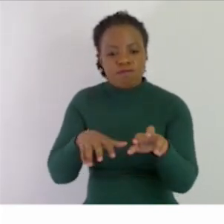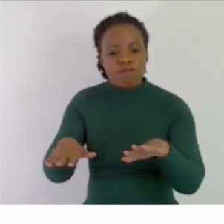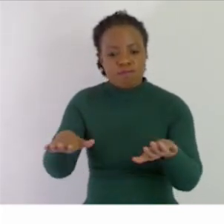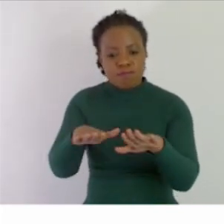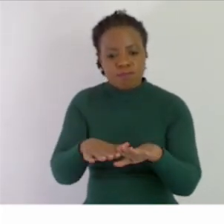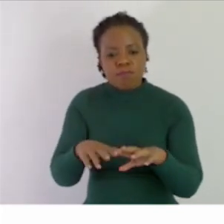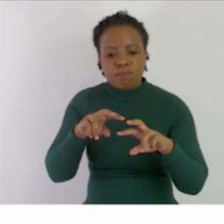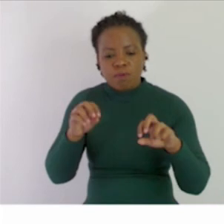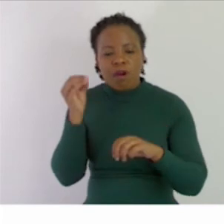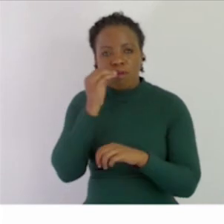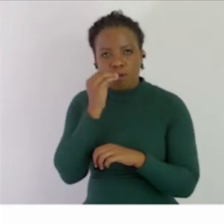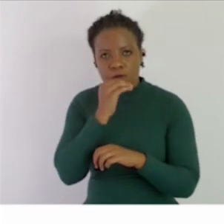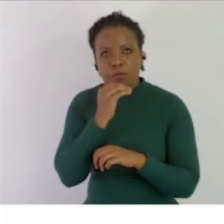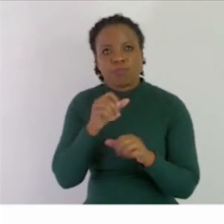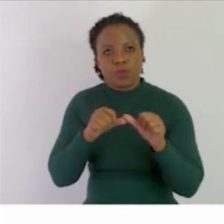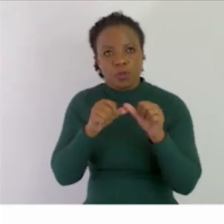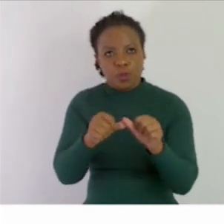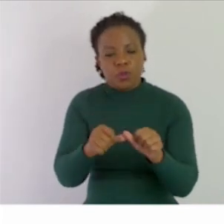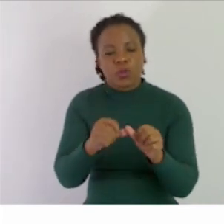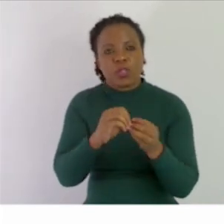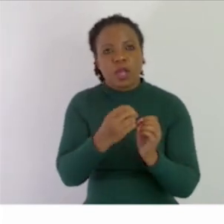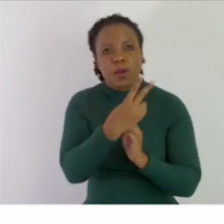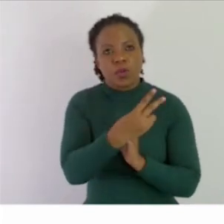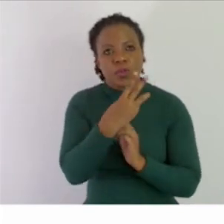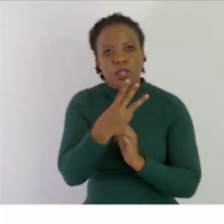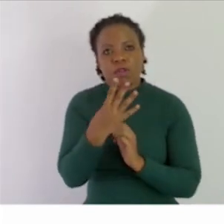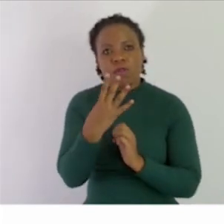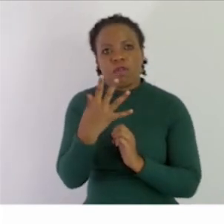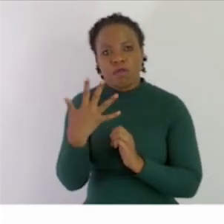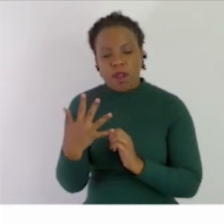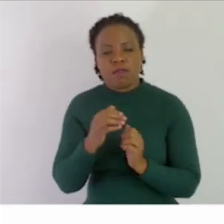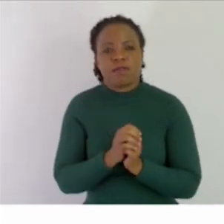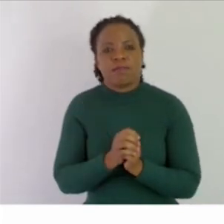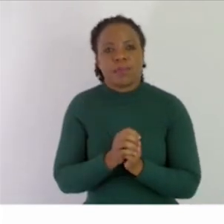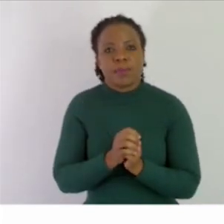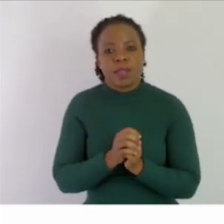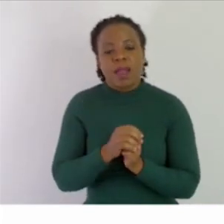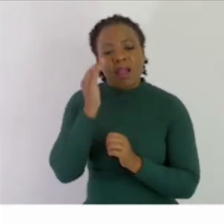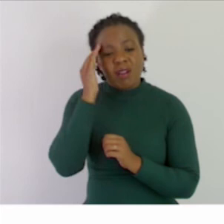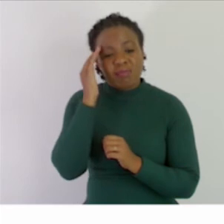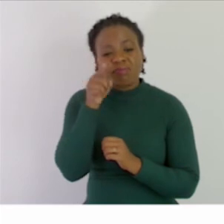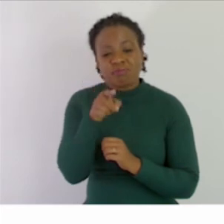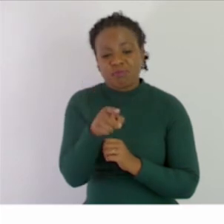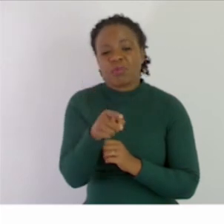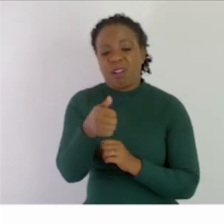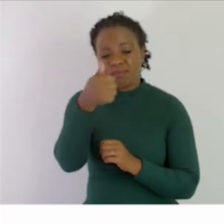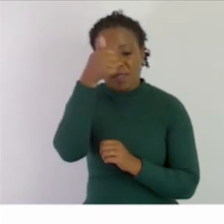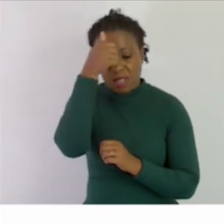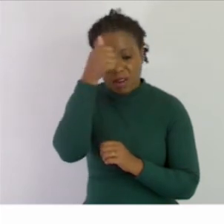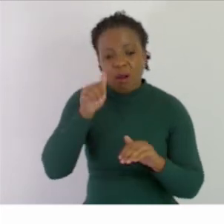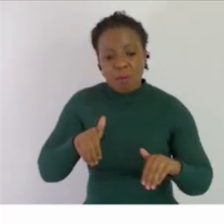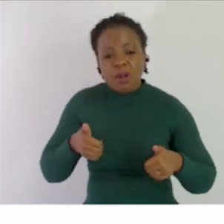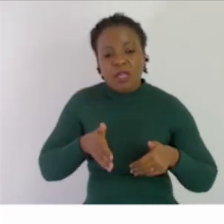Do number 2, 3, 4, 5 for me. I know you are very clever boys and girls.